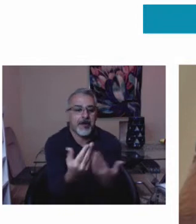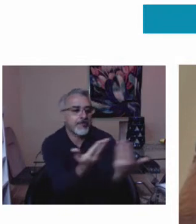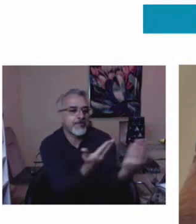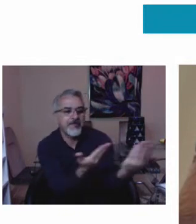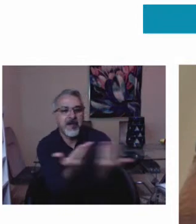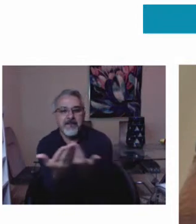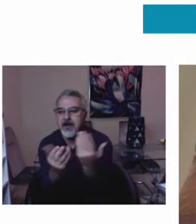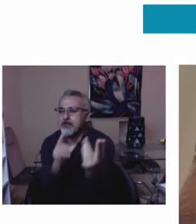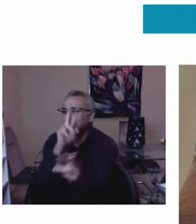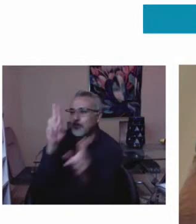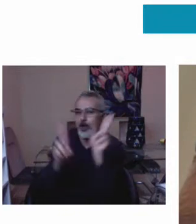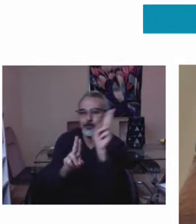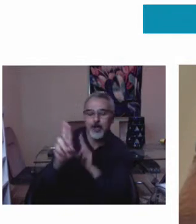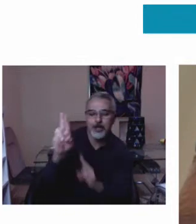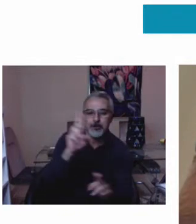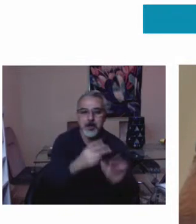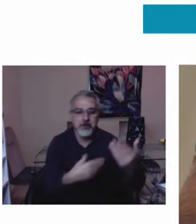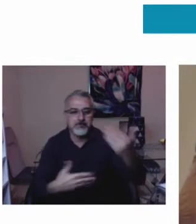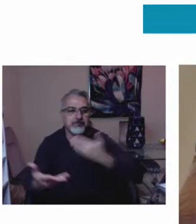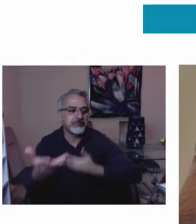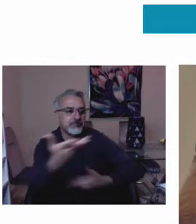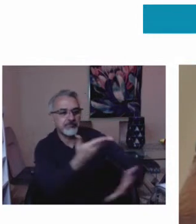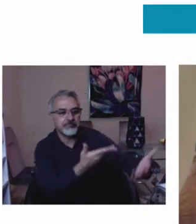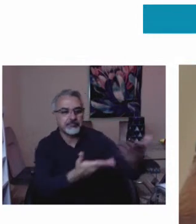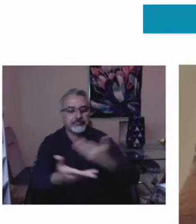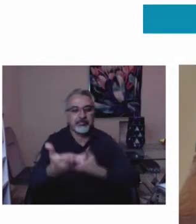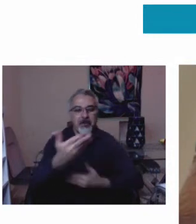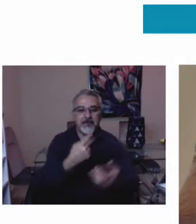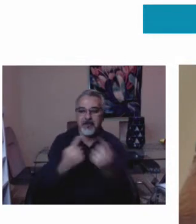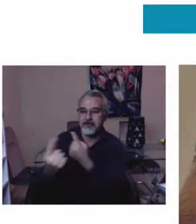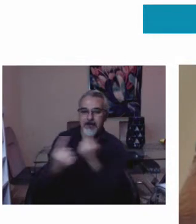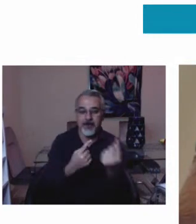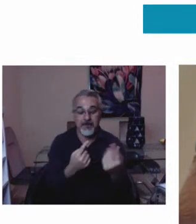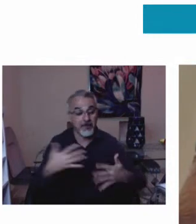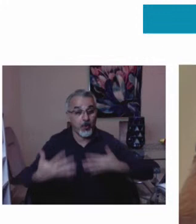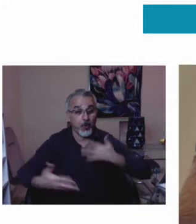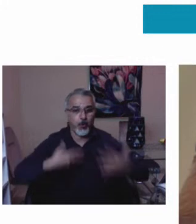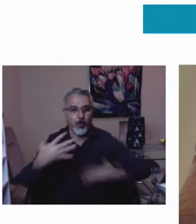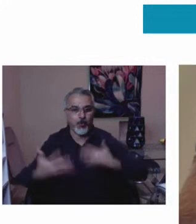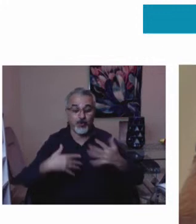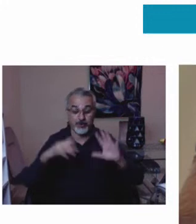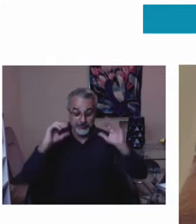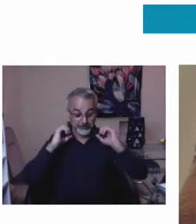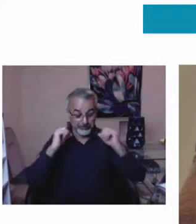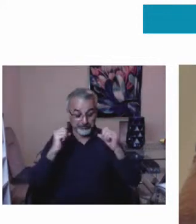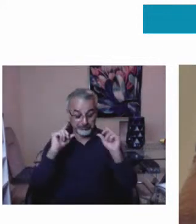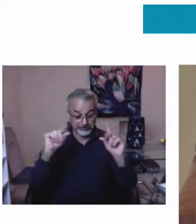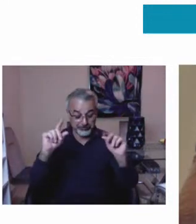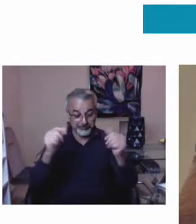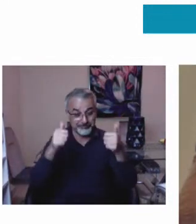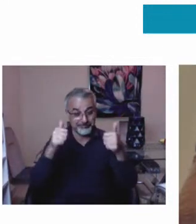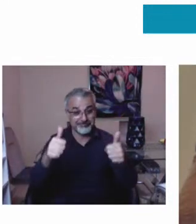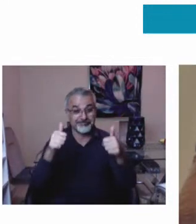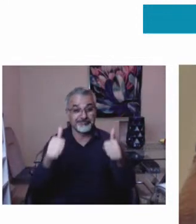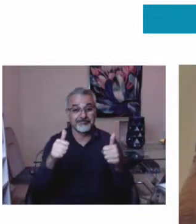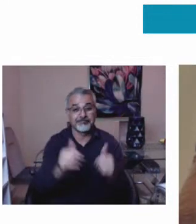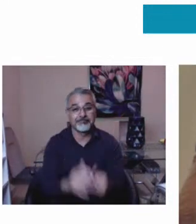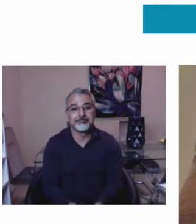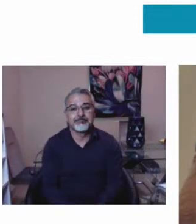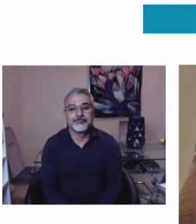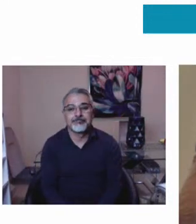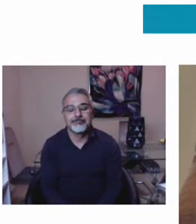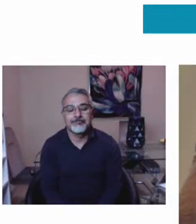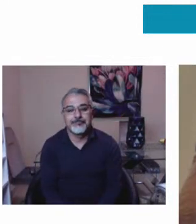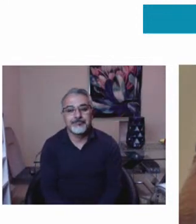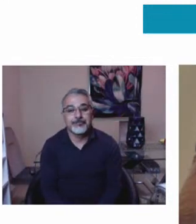and I feel really energized to follow all the interventions. Greetings to all of you. At the outset, I wish to thank